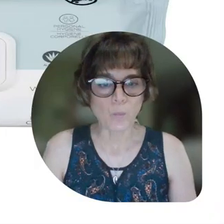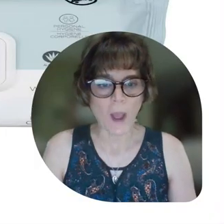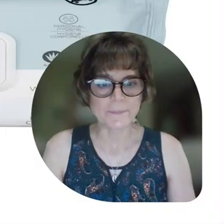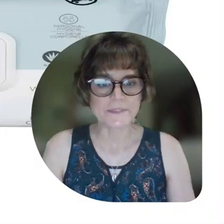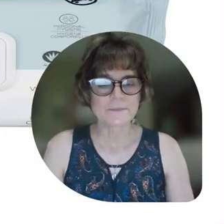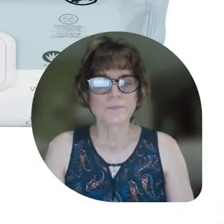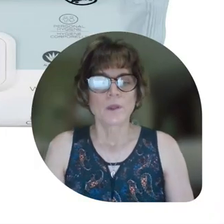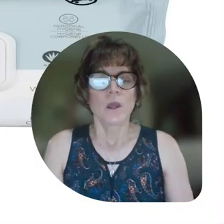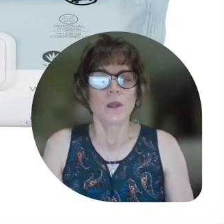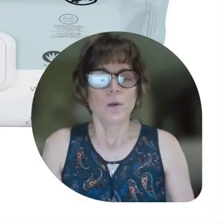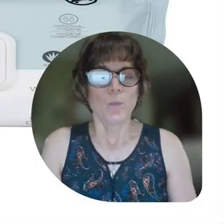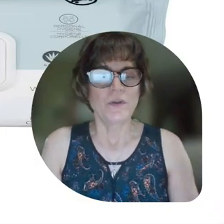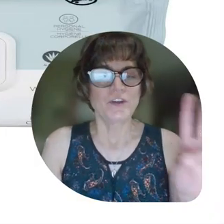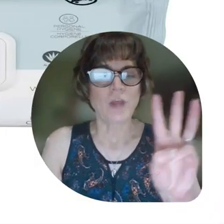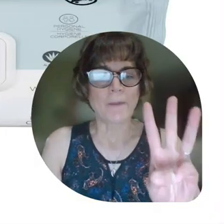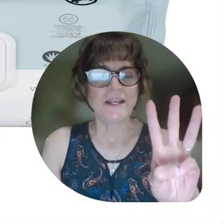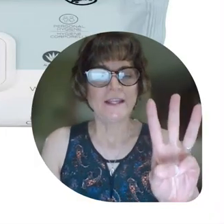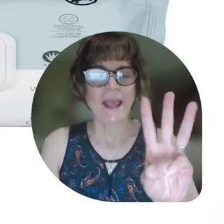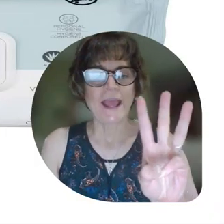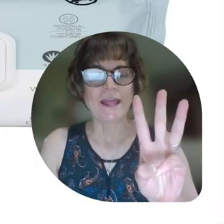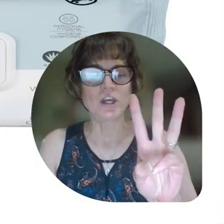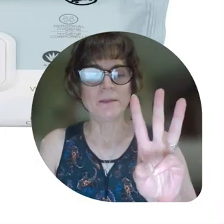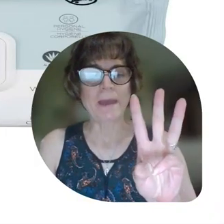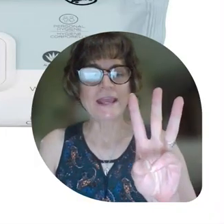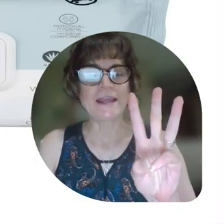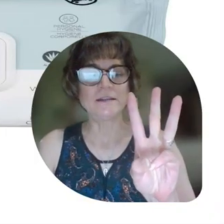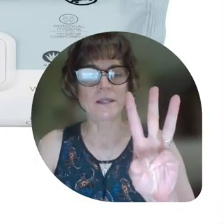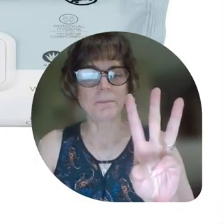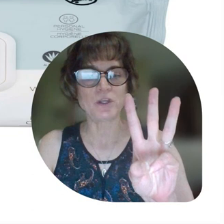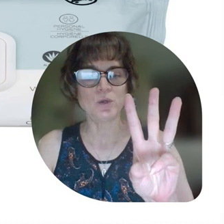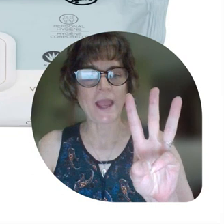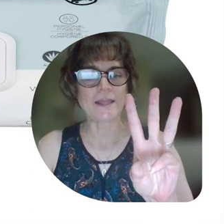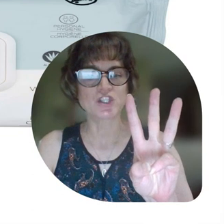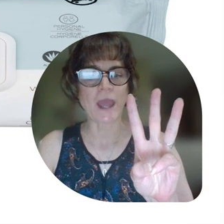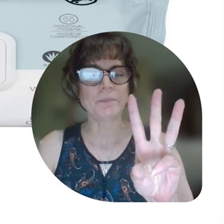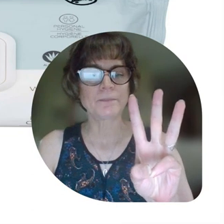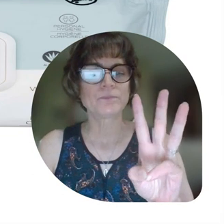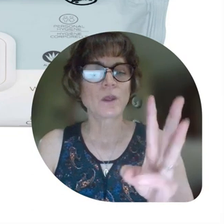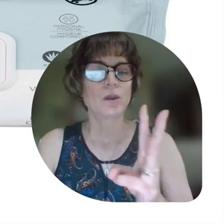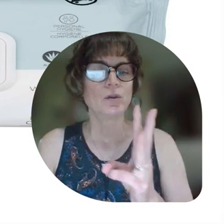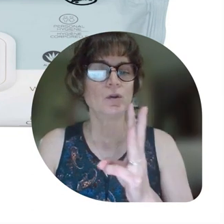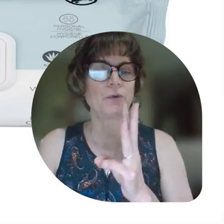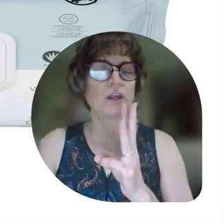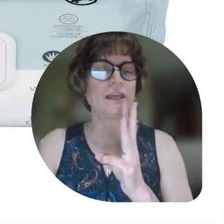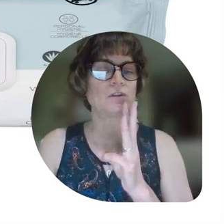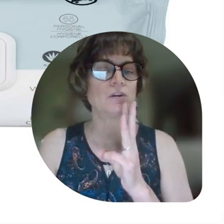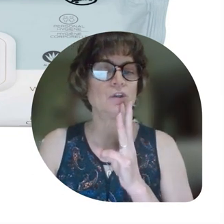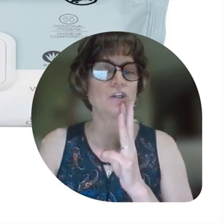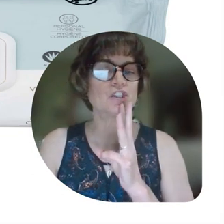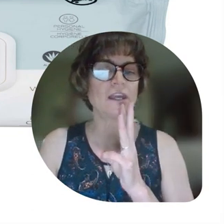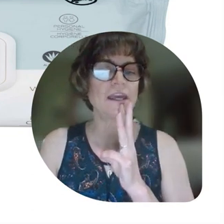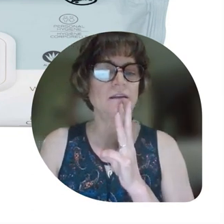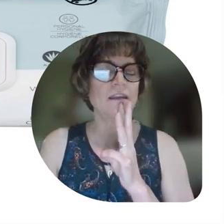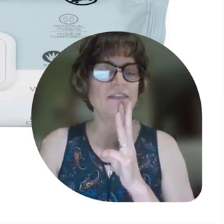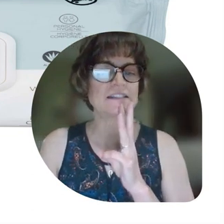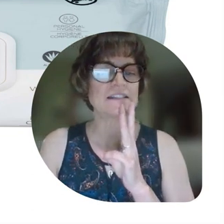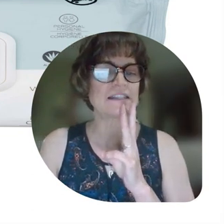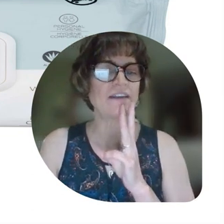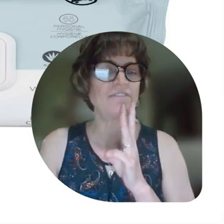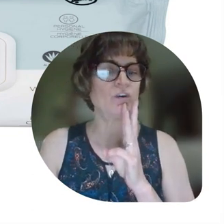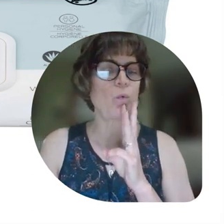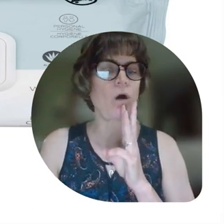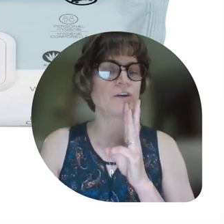Wet wipes. With your dominant hand, you're going to make a W hand shape. You'll bring it to your chin. That's